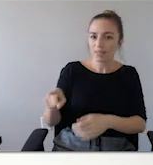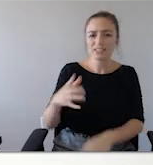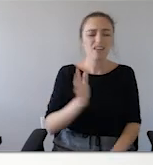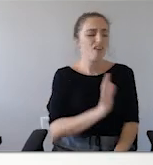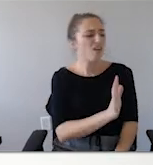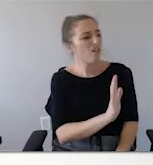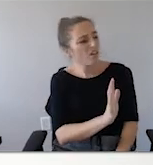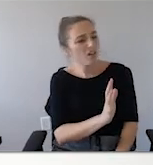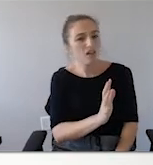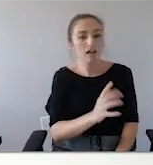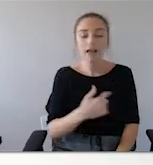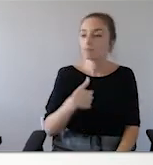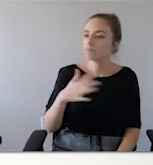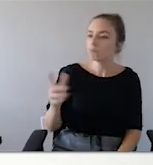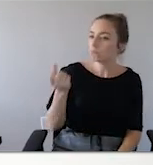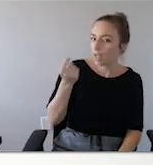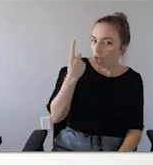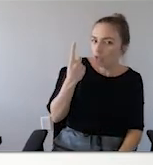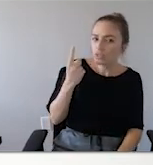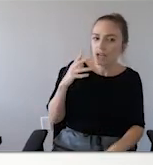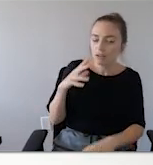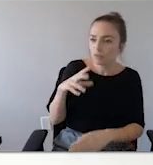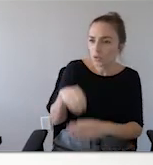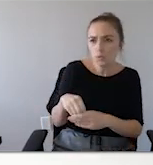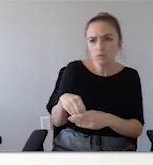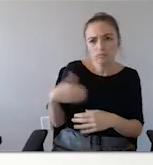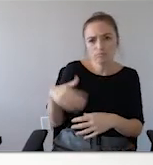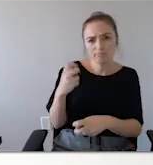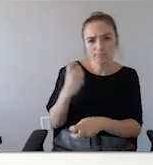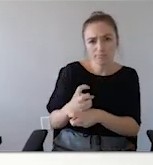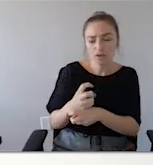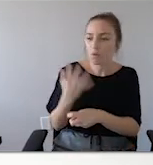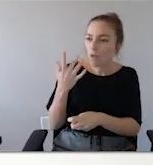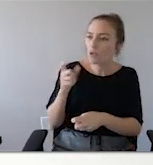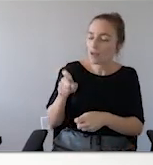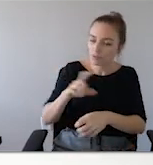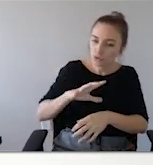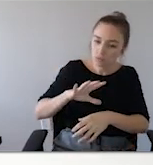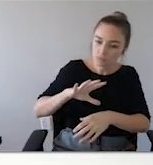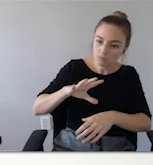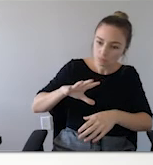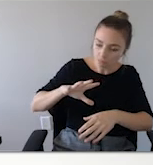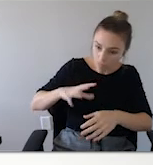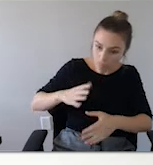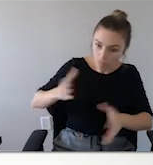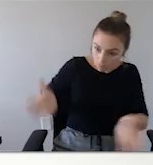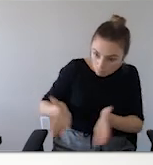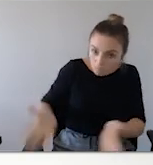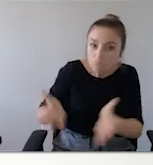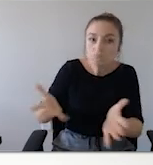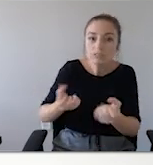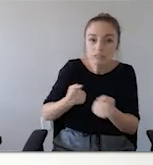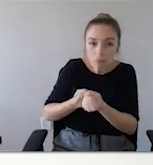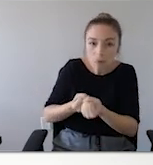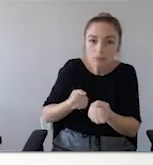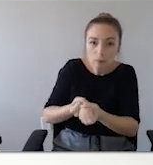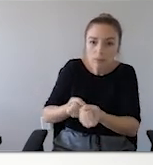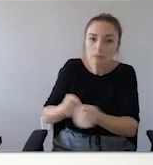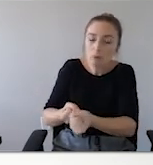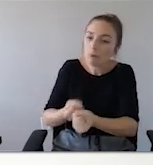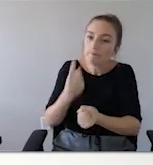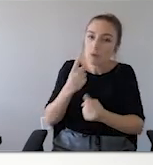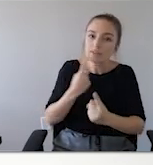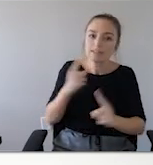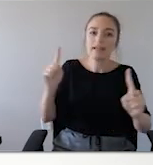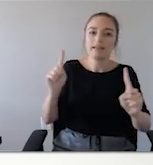gonna have to sink a lot of support in for this student to make them be successful, help them in that classroom. But that doesn't mean that it's